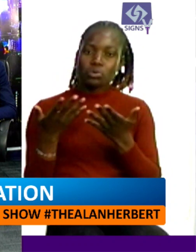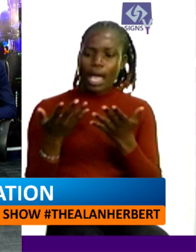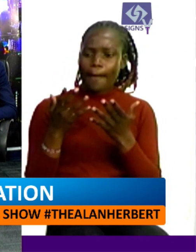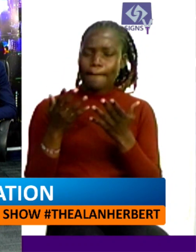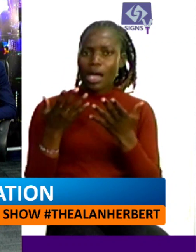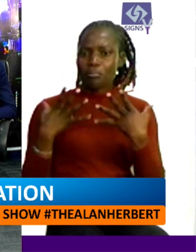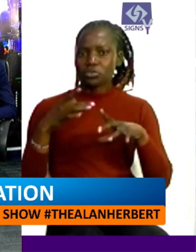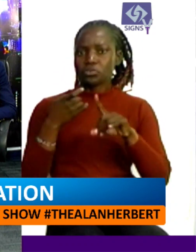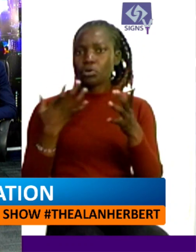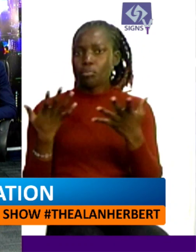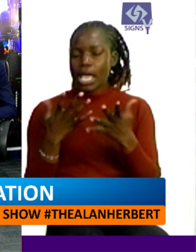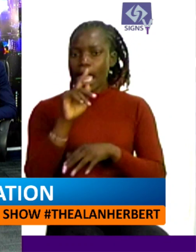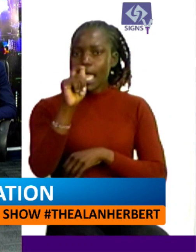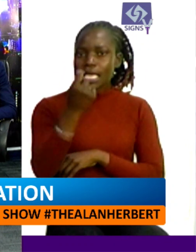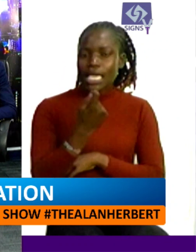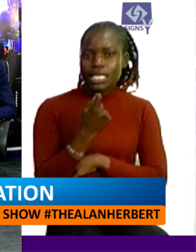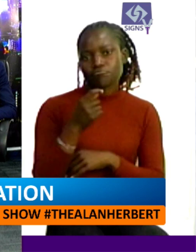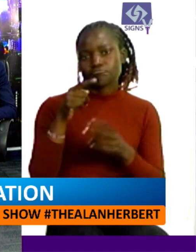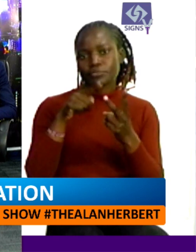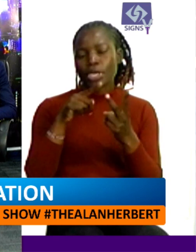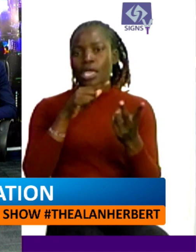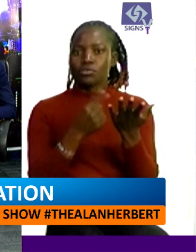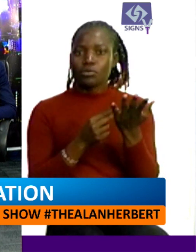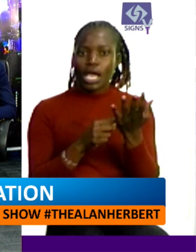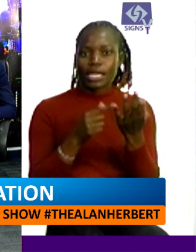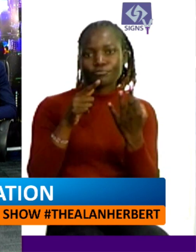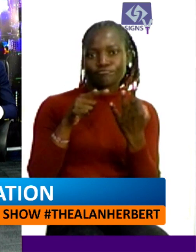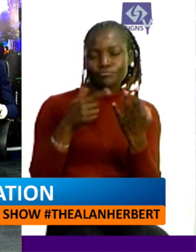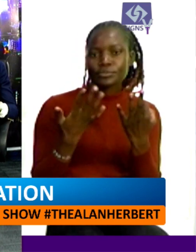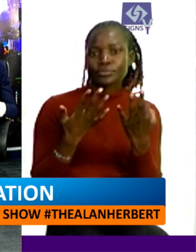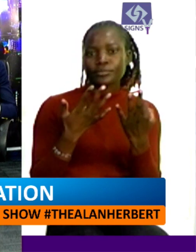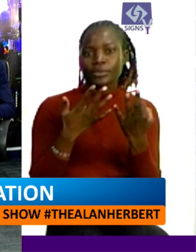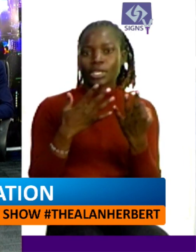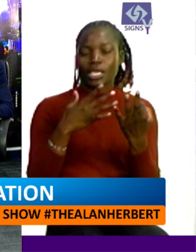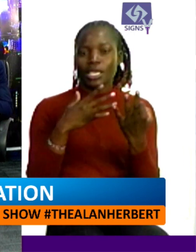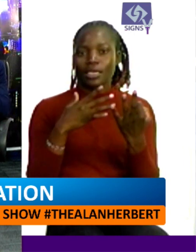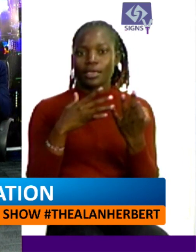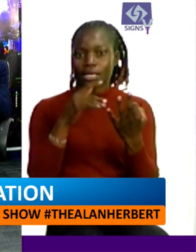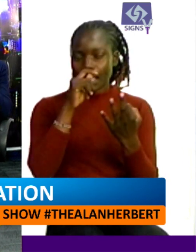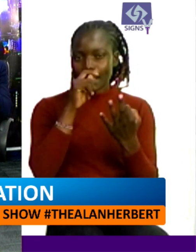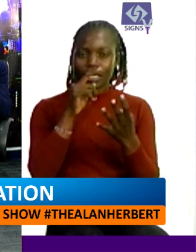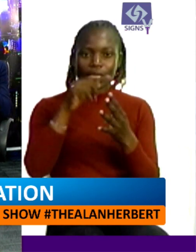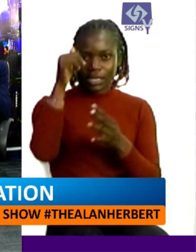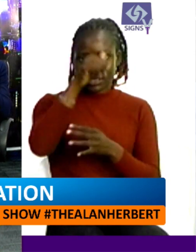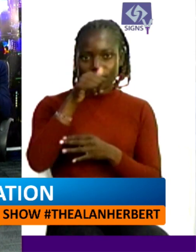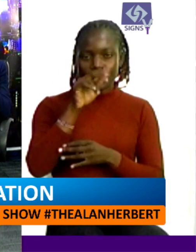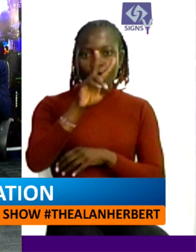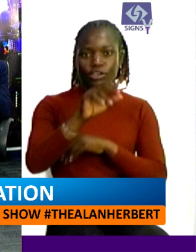Ethiopia, and you must speak proficiency in speaking English, and as well as a